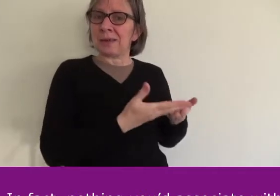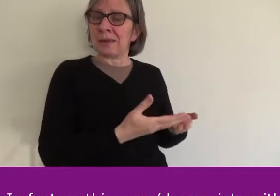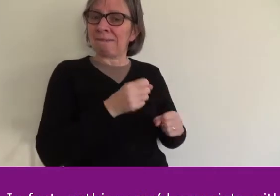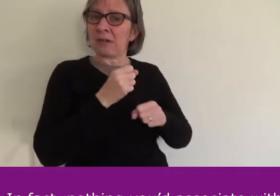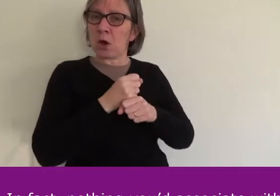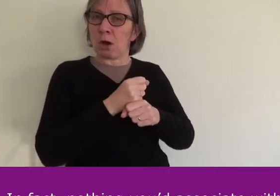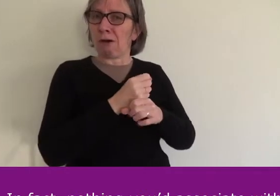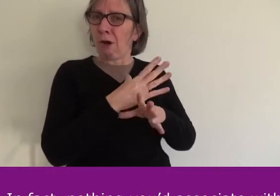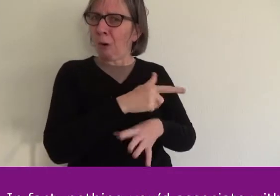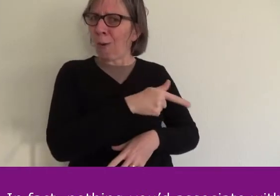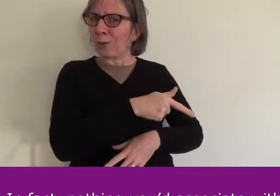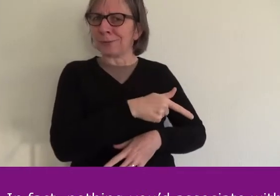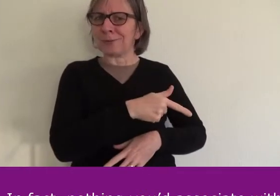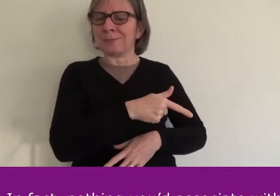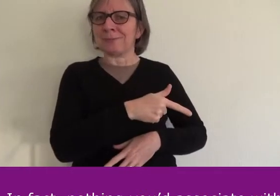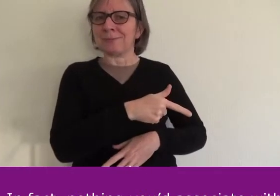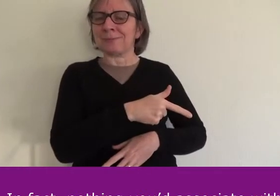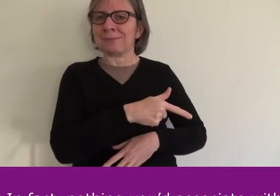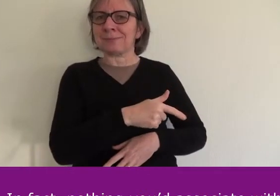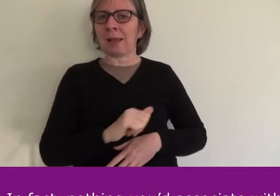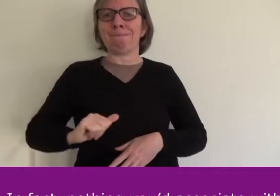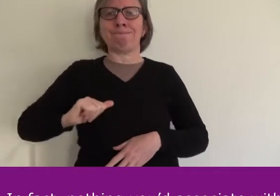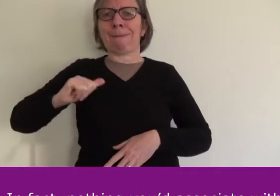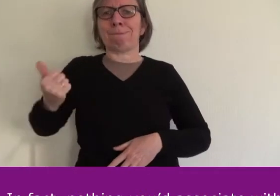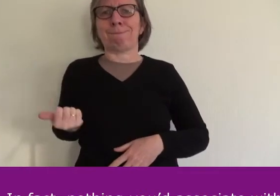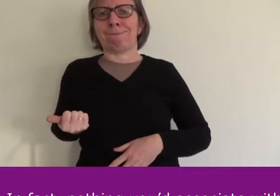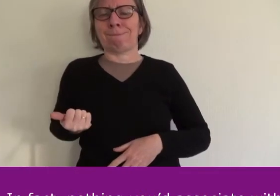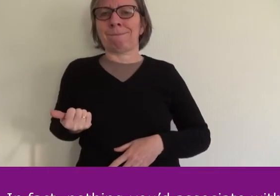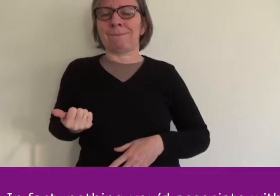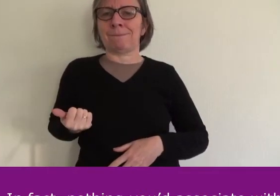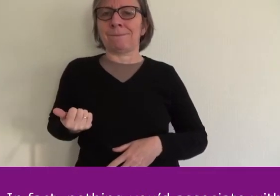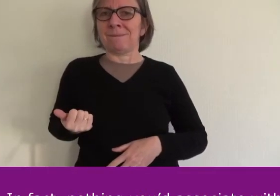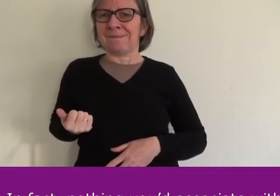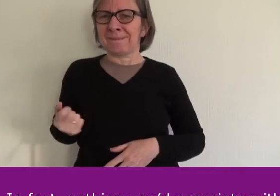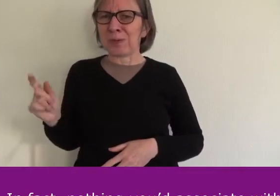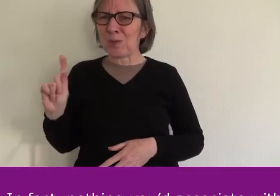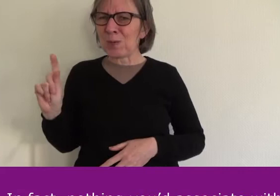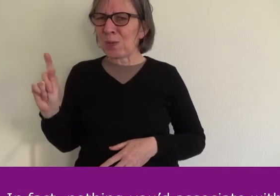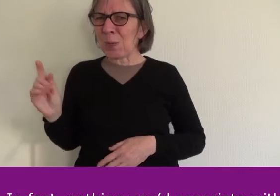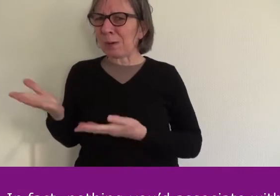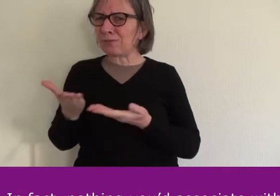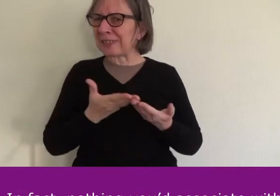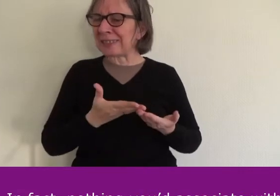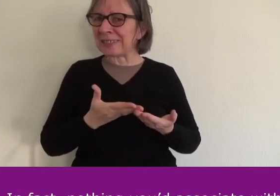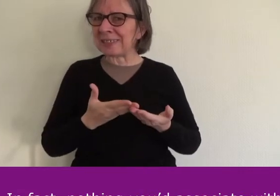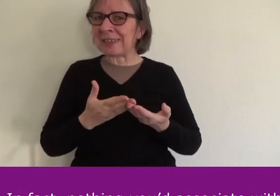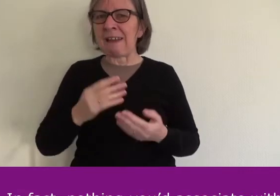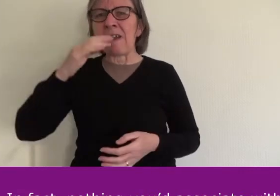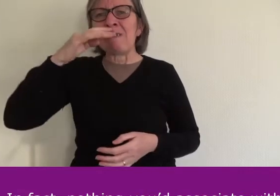Gold. That's what I brought. And my companions. Wait for it.